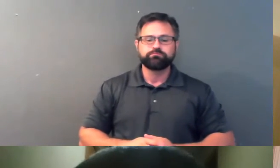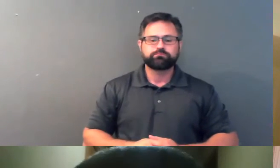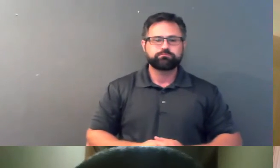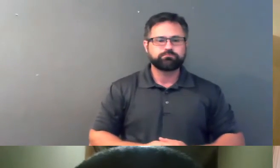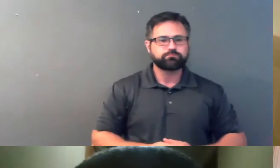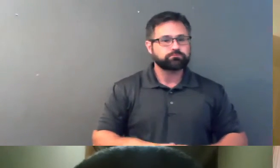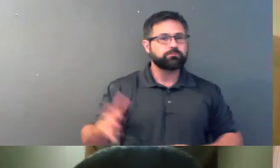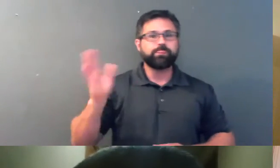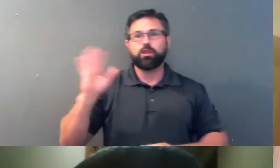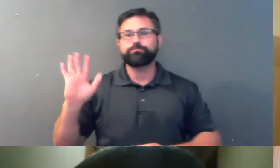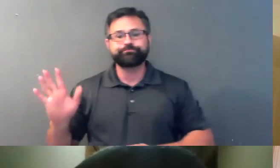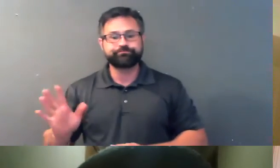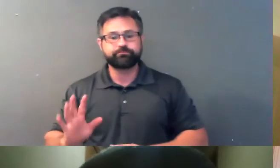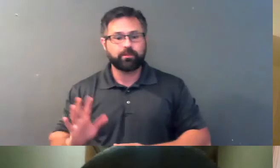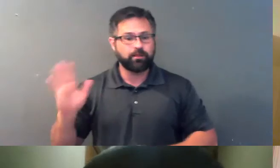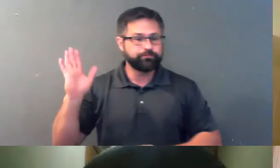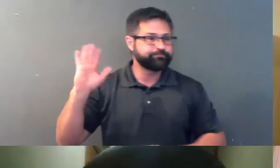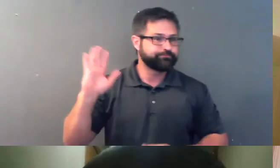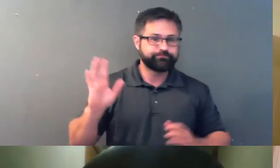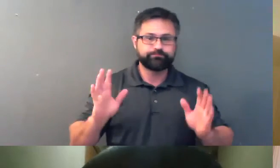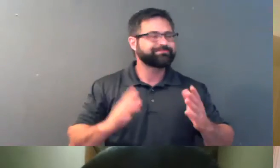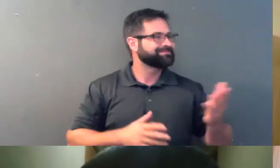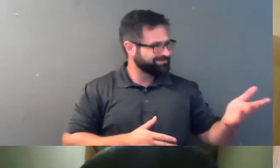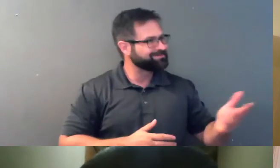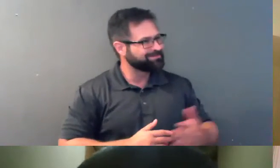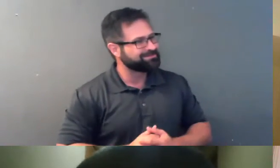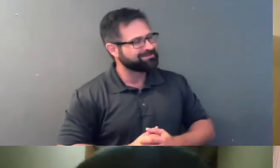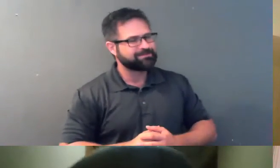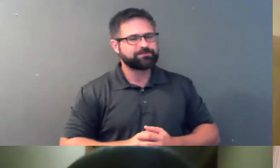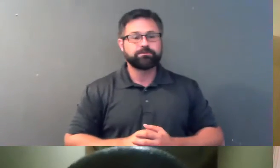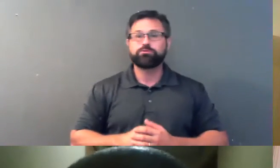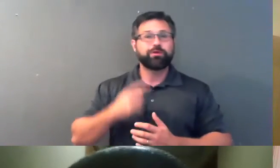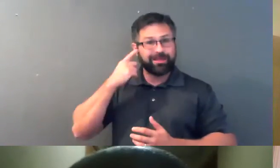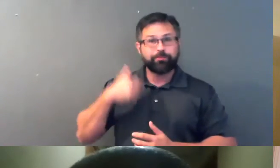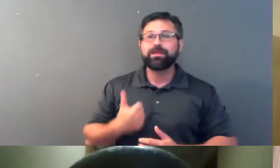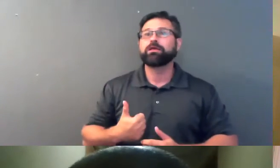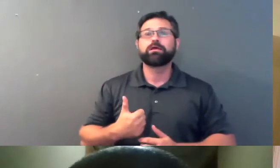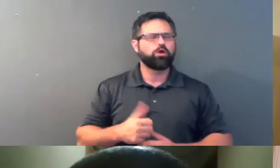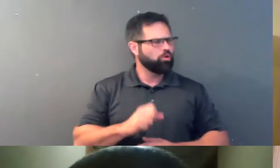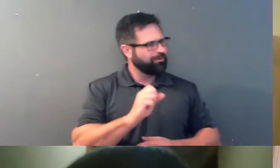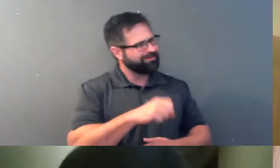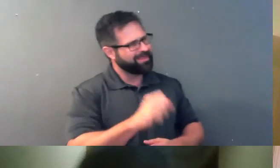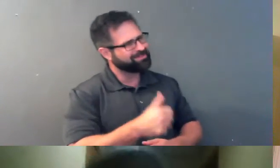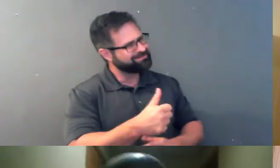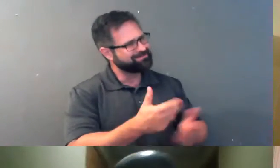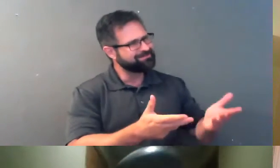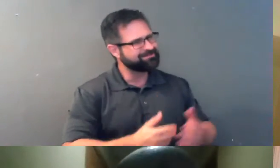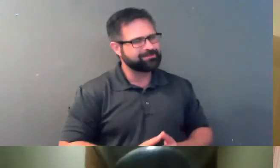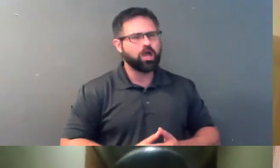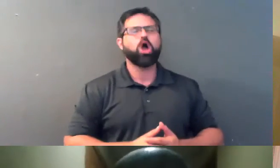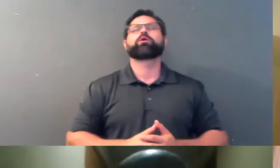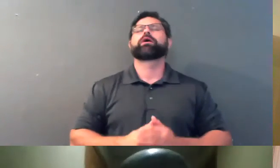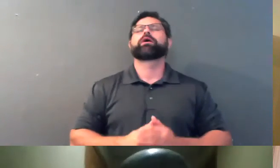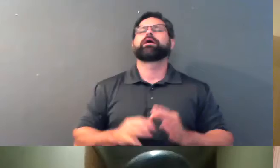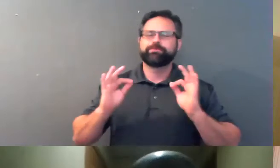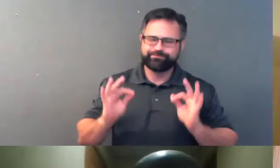Hello? Hello? Have the floor. Can you hear me? Yes, we can. Thank you. Yeah, okay,